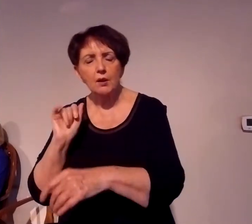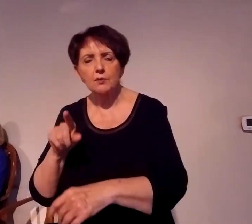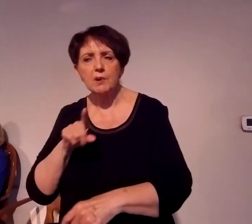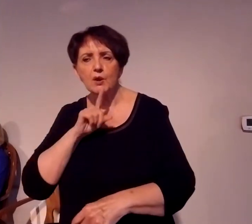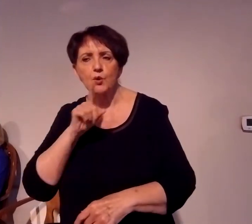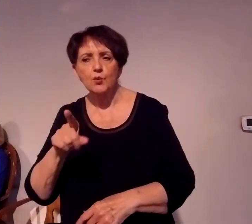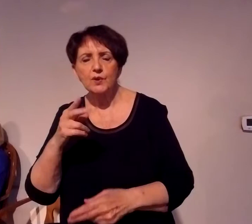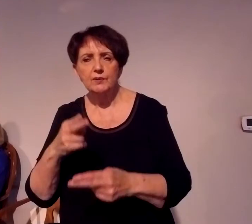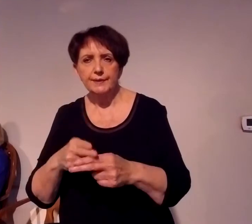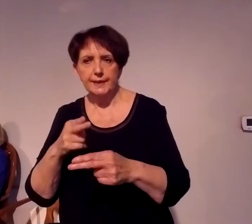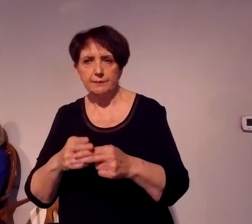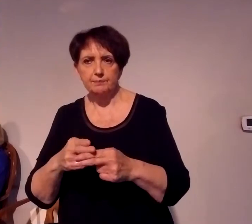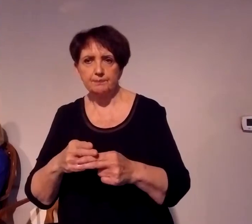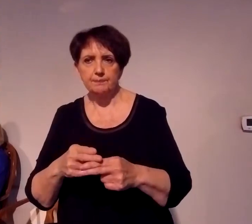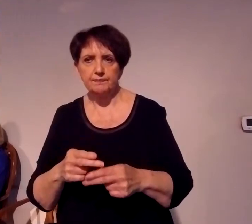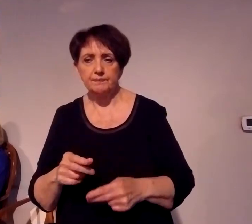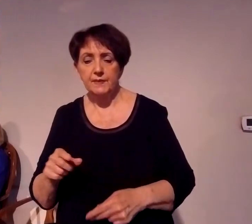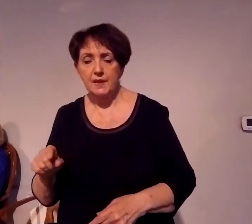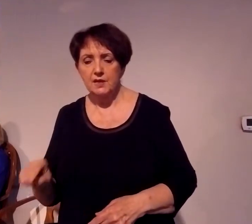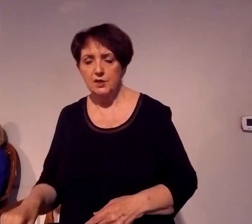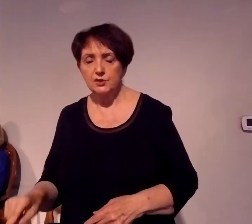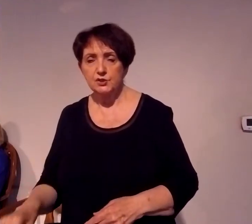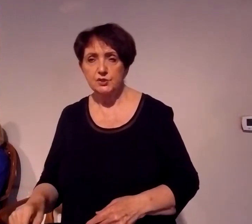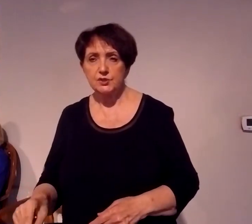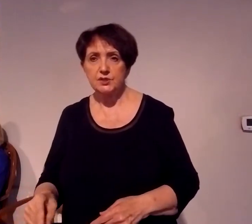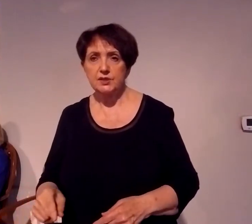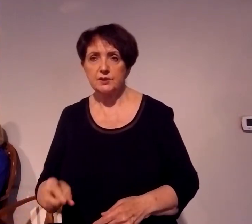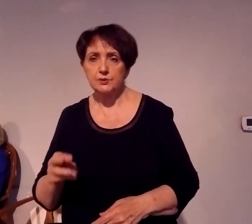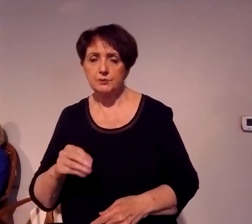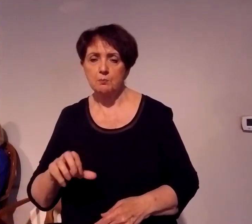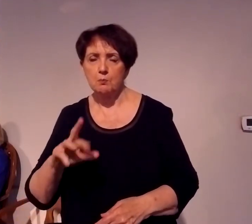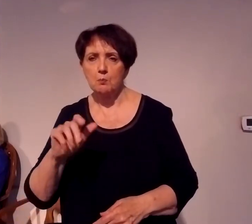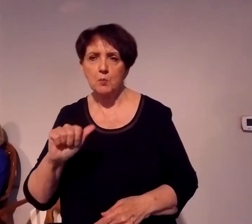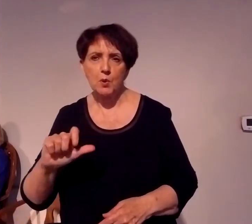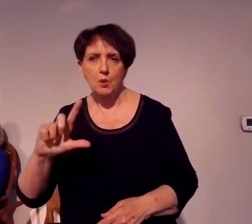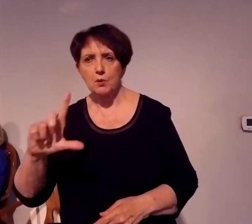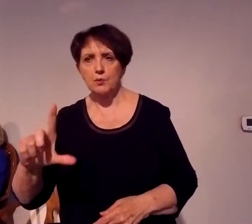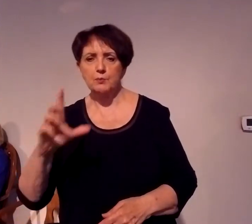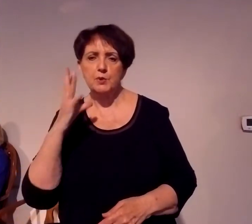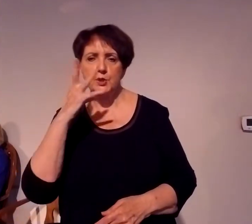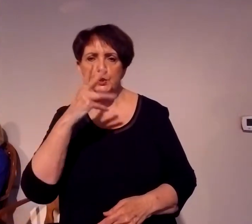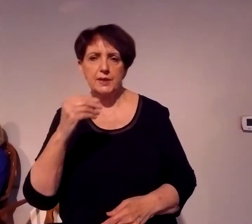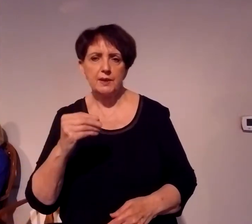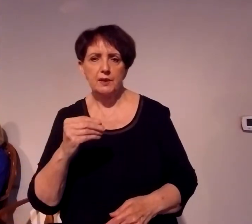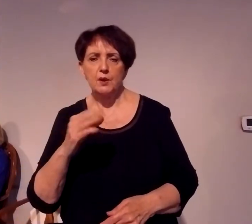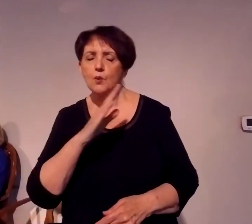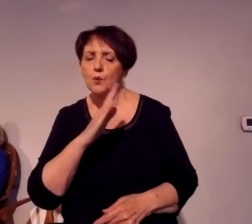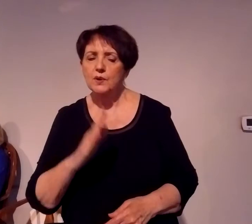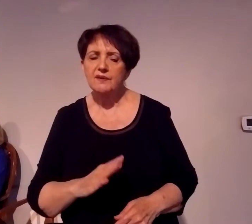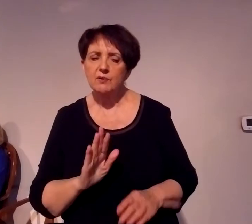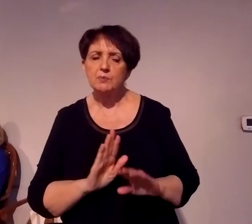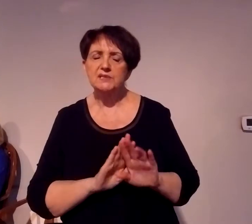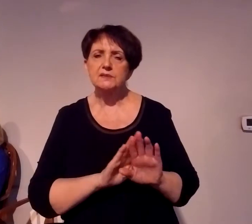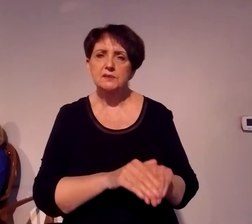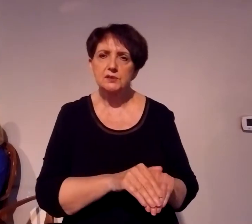name. She whose moral beauty can never be seduced by self-interest.